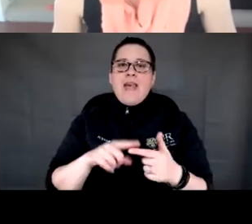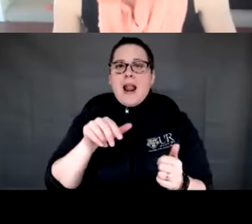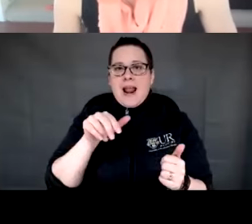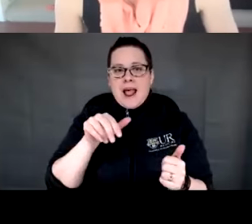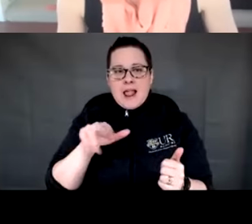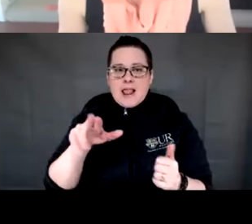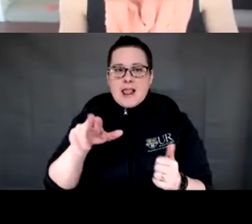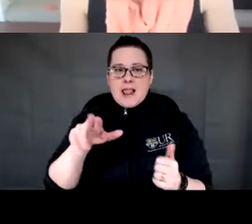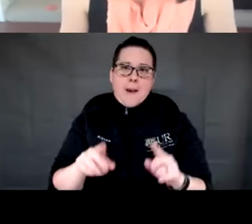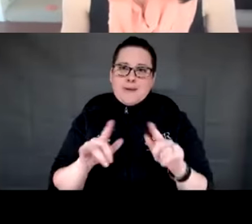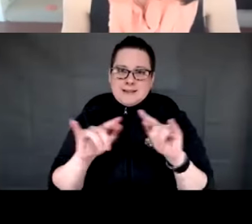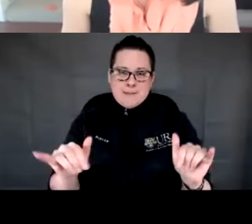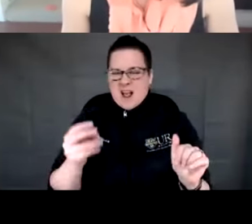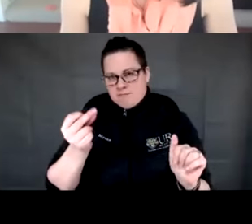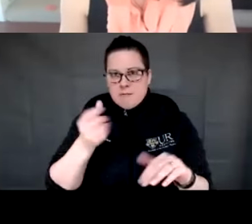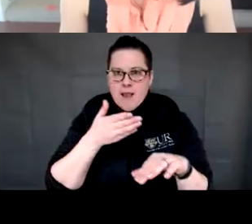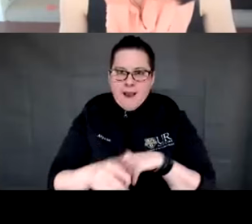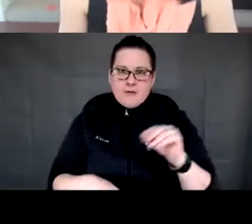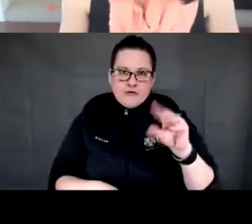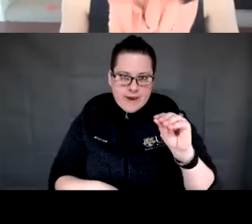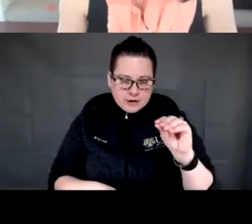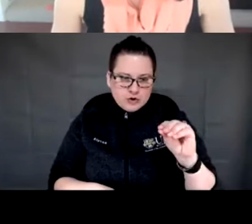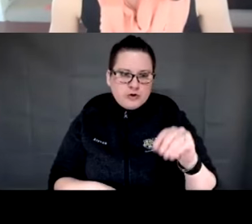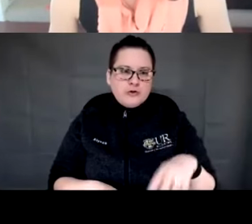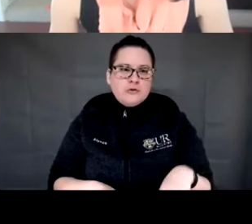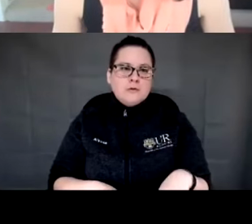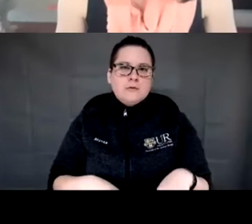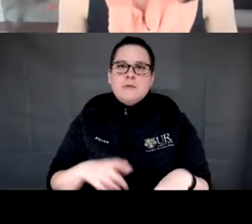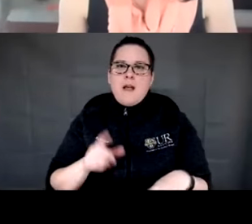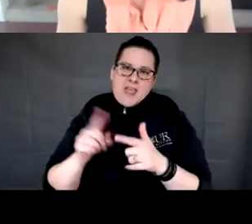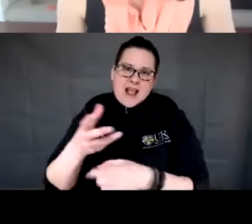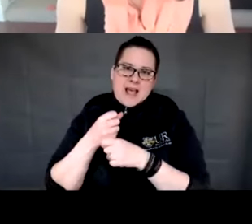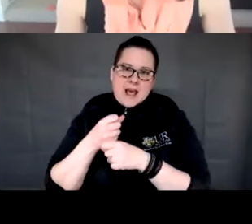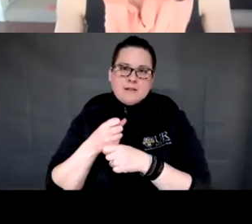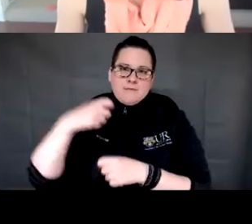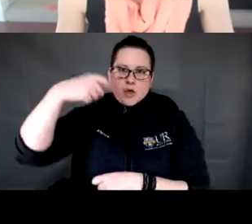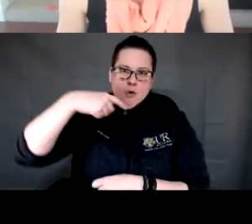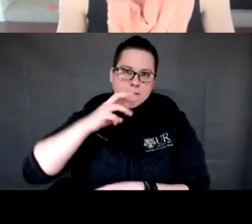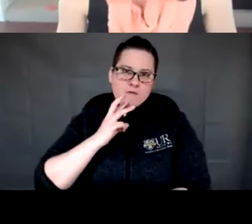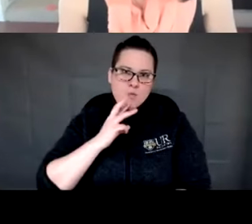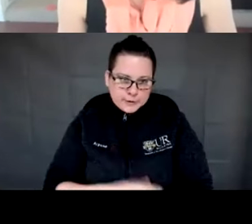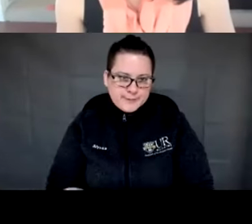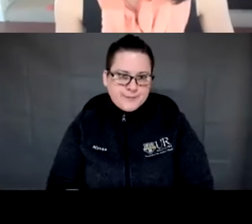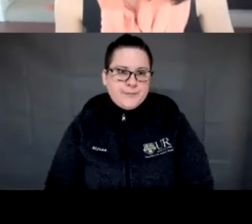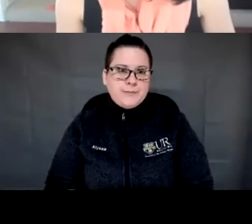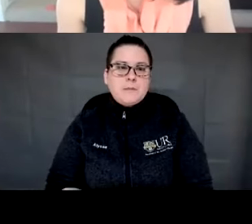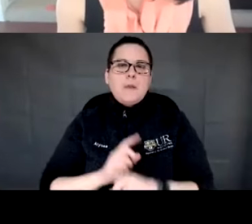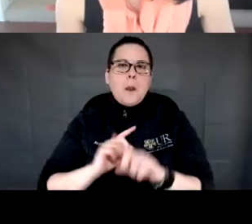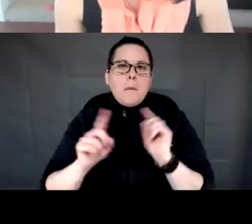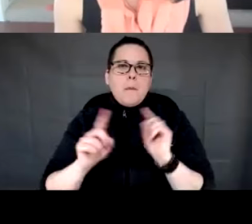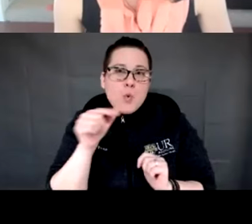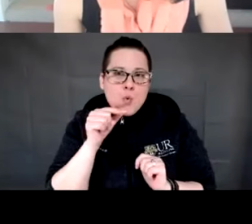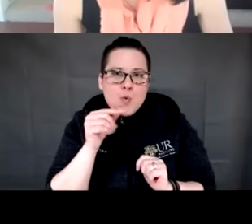occurs at the same time immediately after that stimulus and yields a reward at the drop of water. But as those of you who